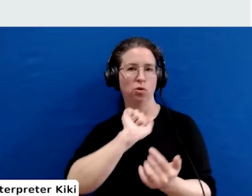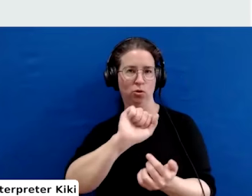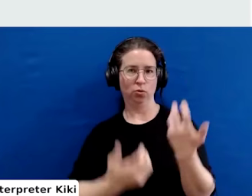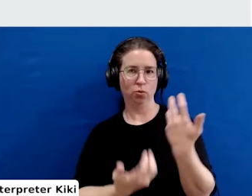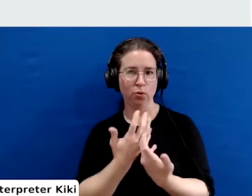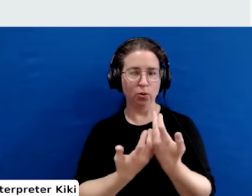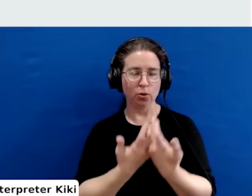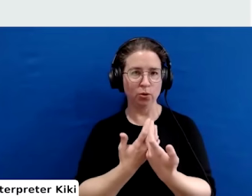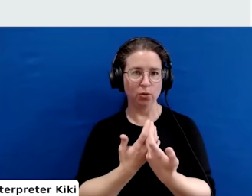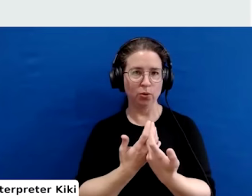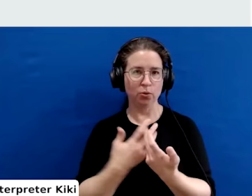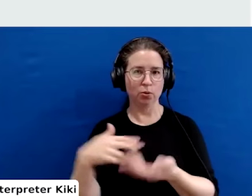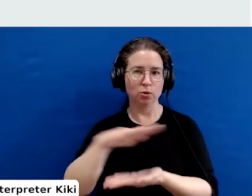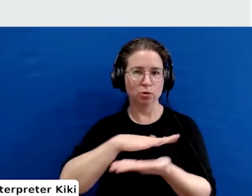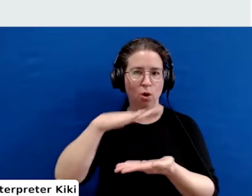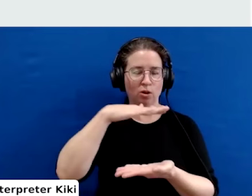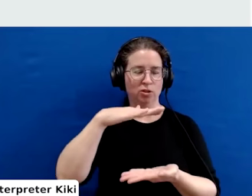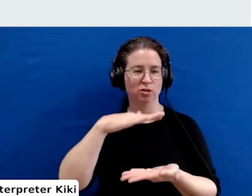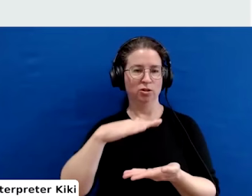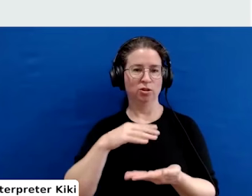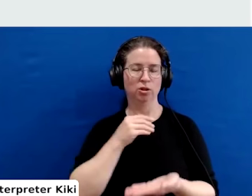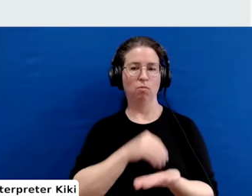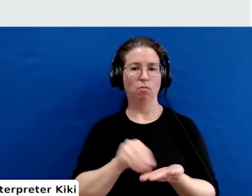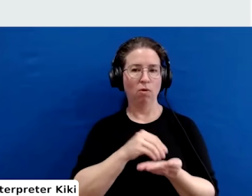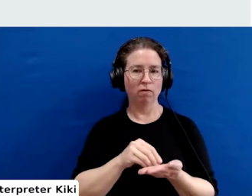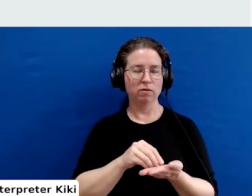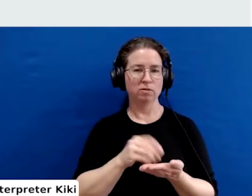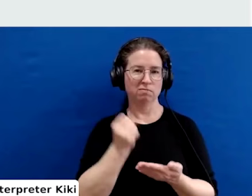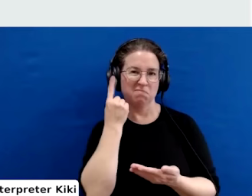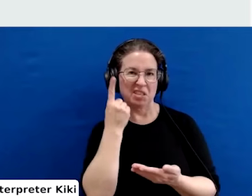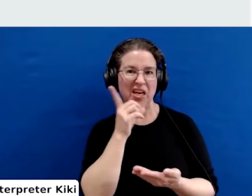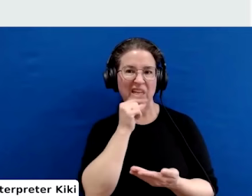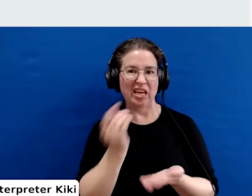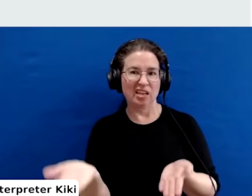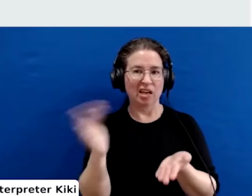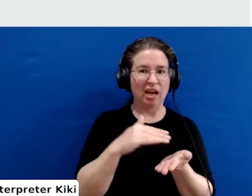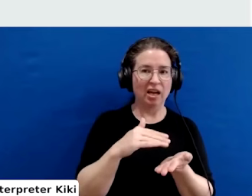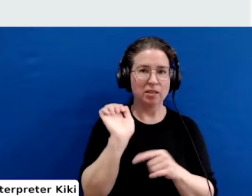the implications of holding another scholarship alongside the Elevate scholarship.